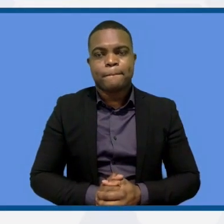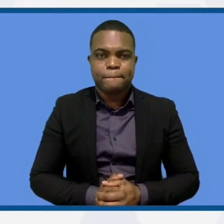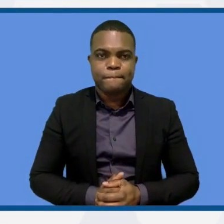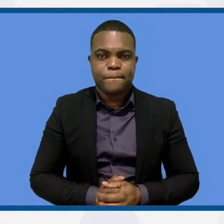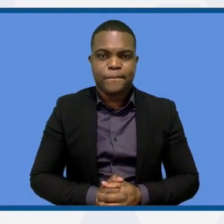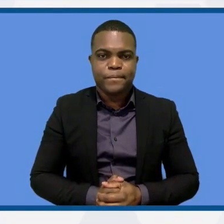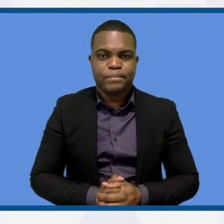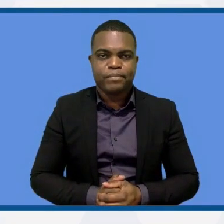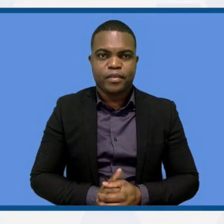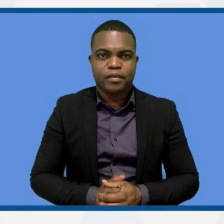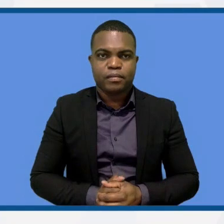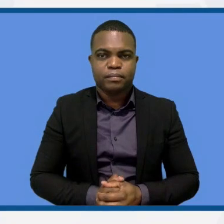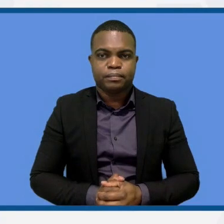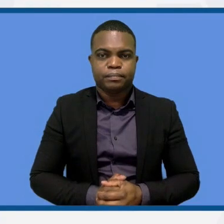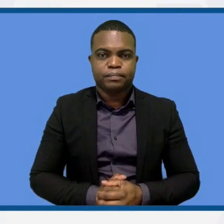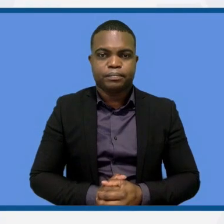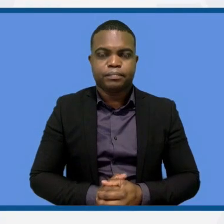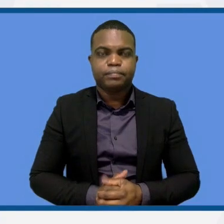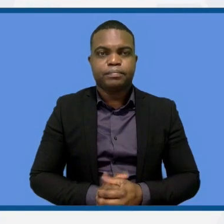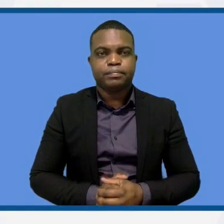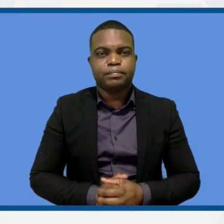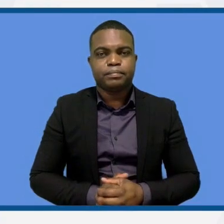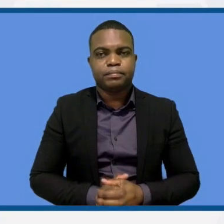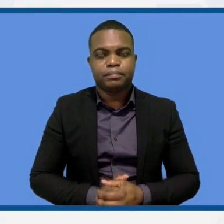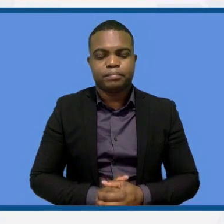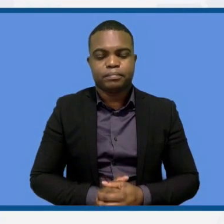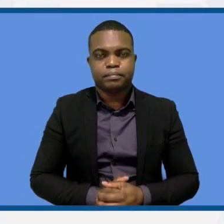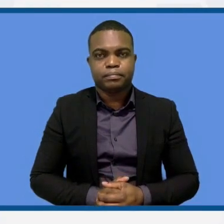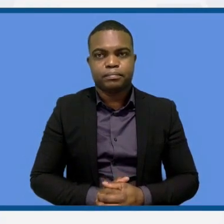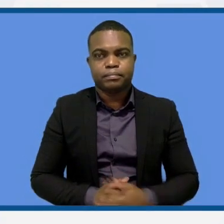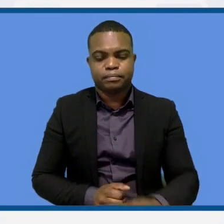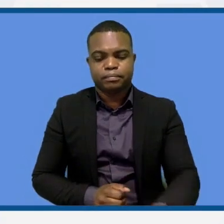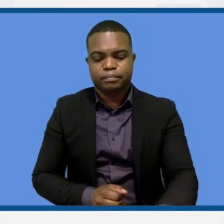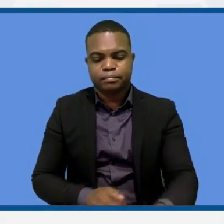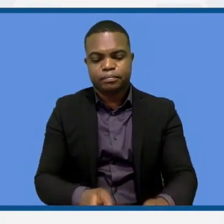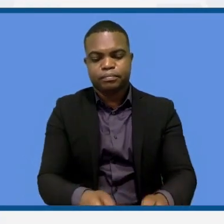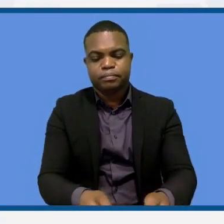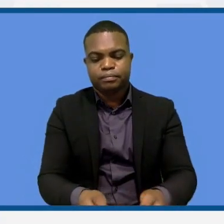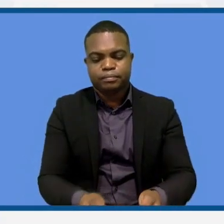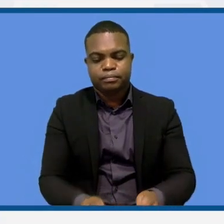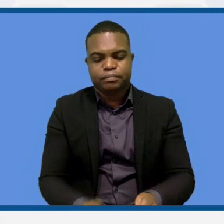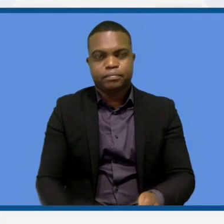Siguiente, gracias. Next slide. Thank you. So we started exploring the 9 social groups and